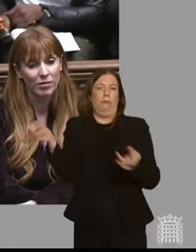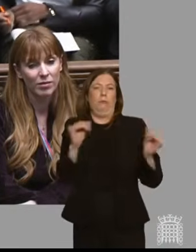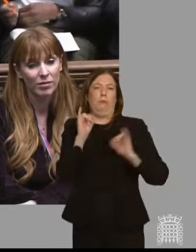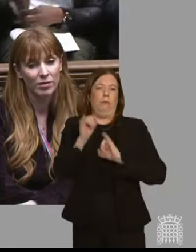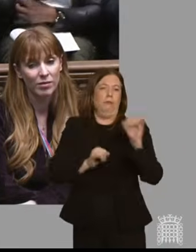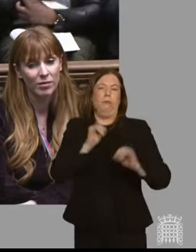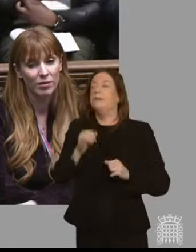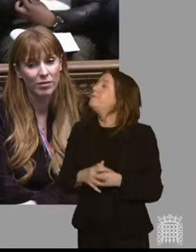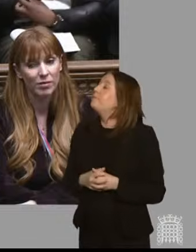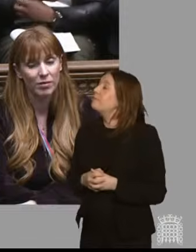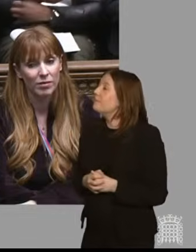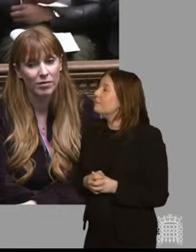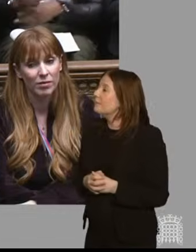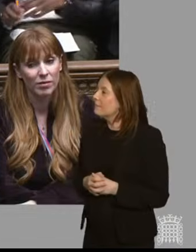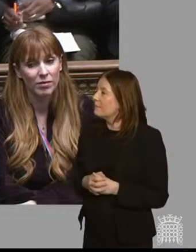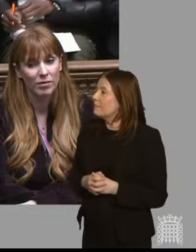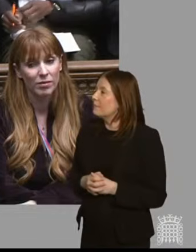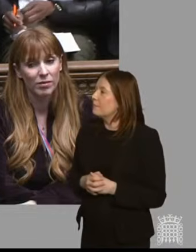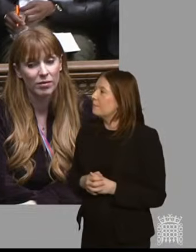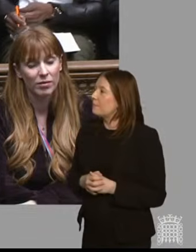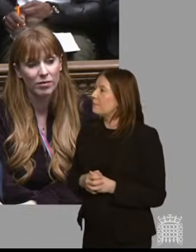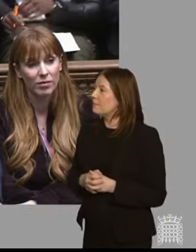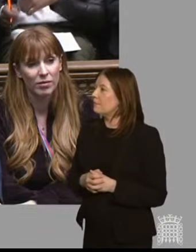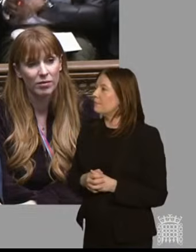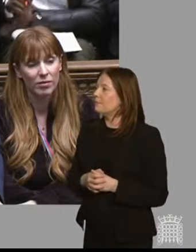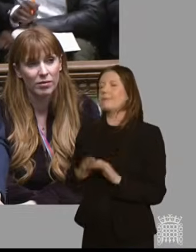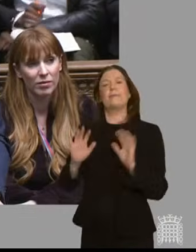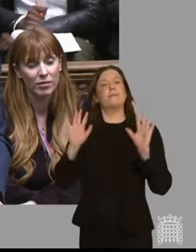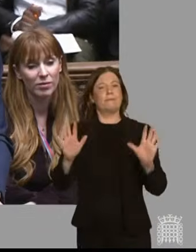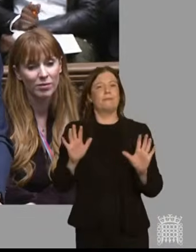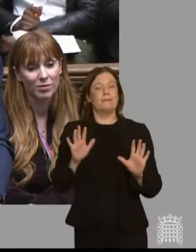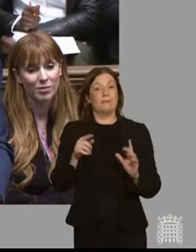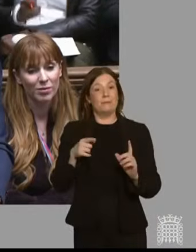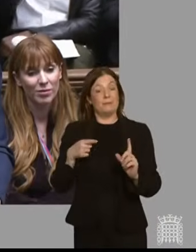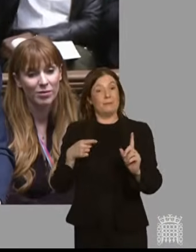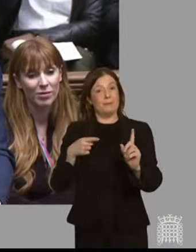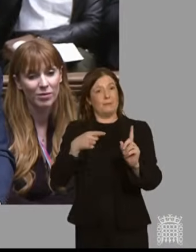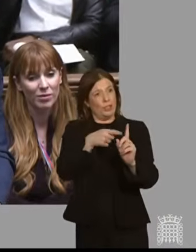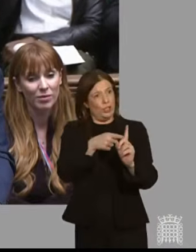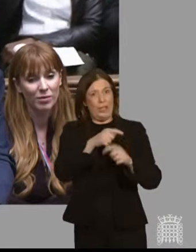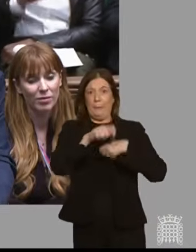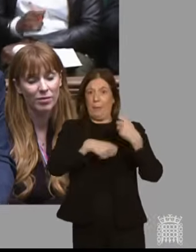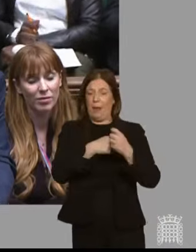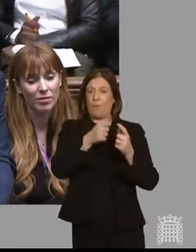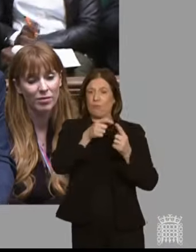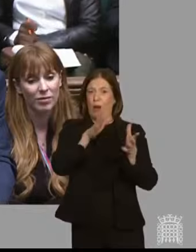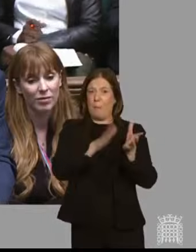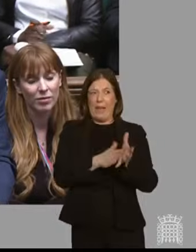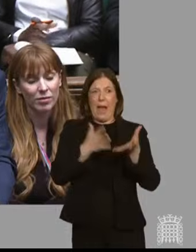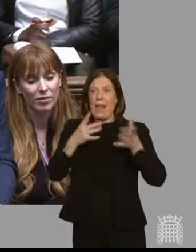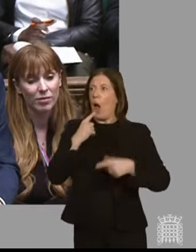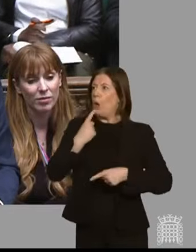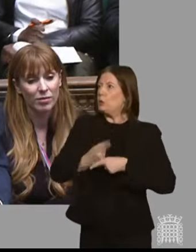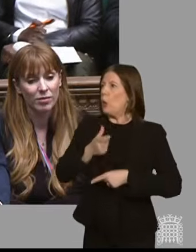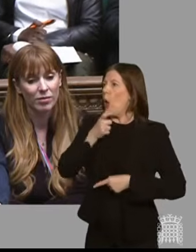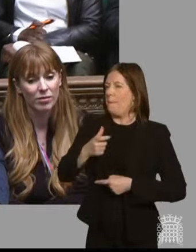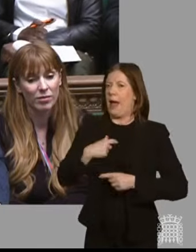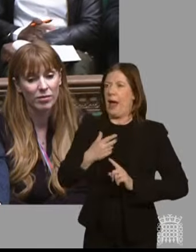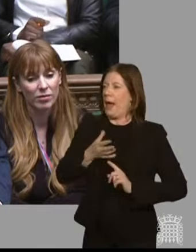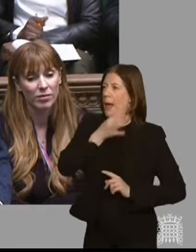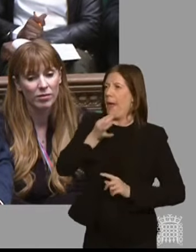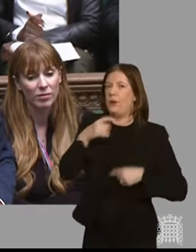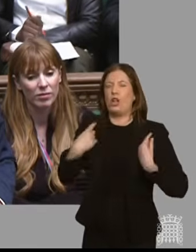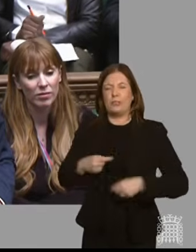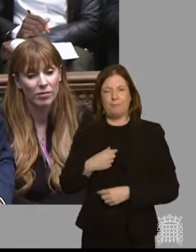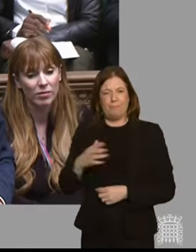they made her Prime Minister, now they can't bear talking about her. In search of fame and wealth, she's taken to slagging off